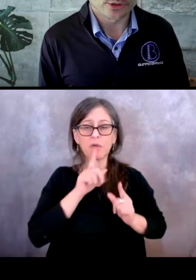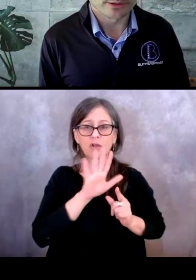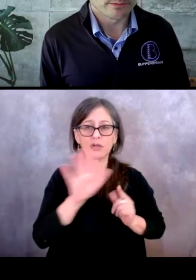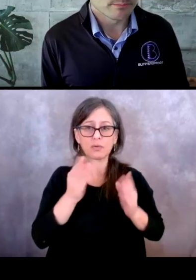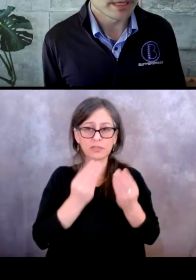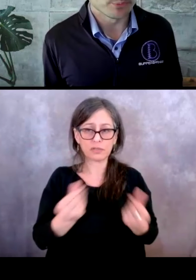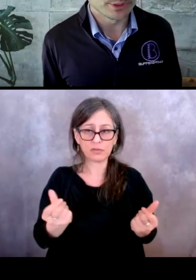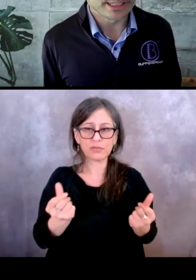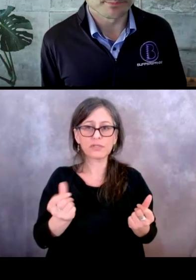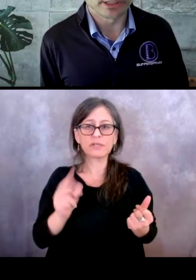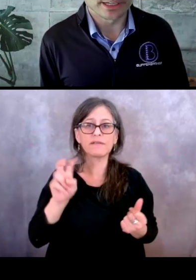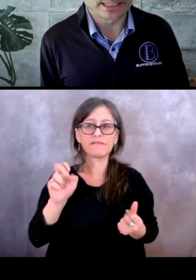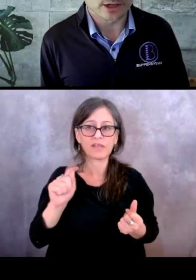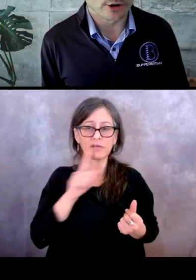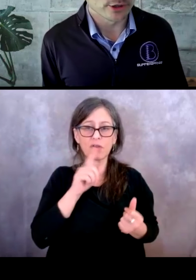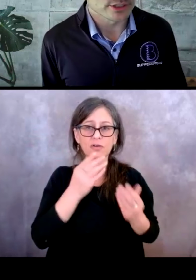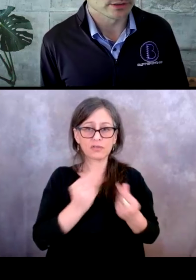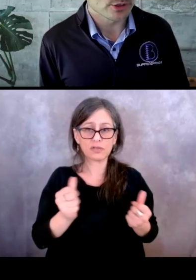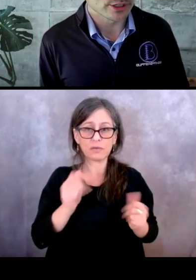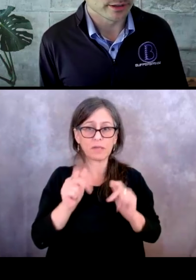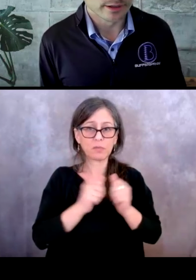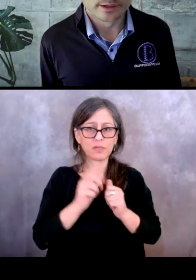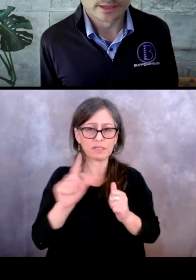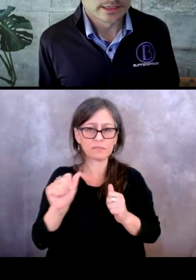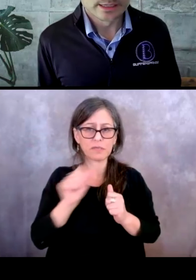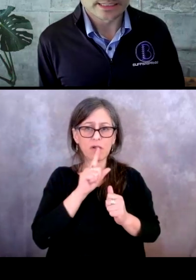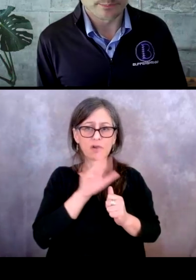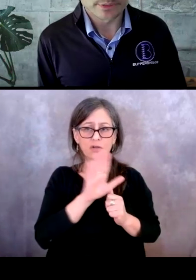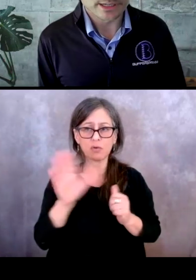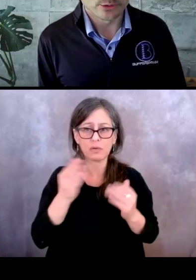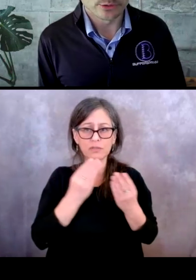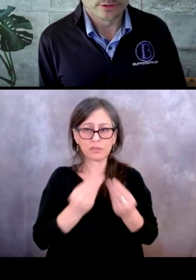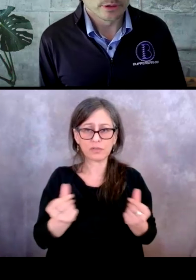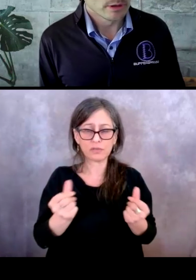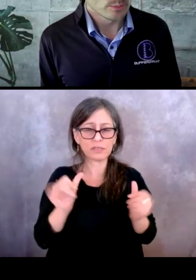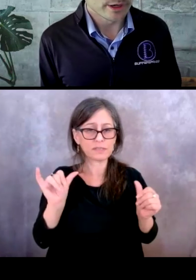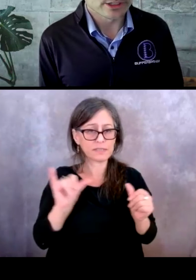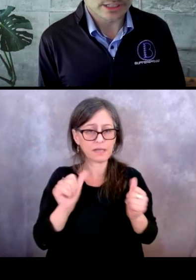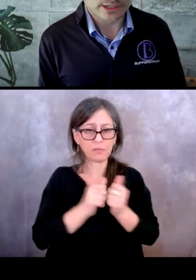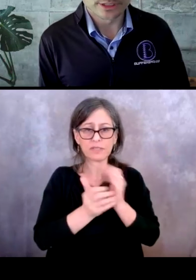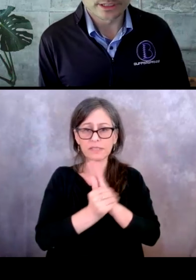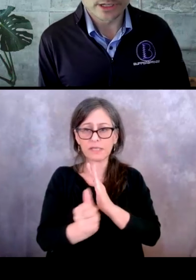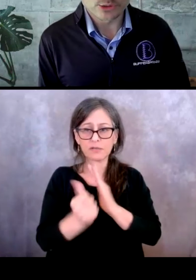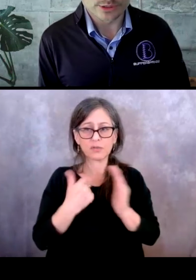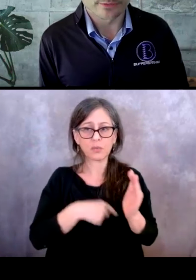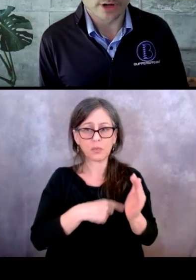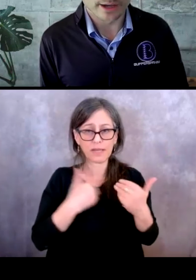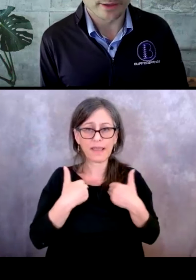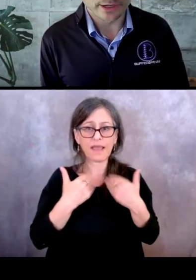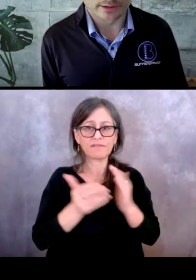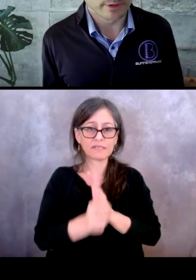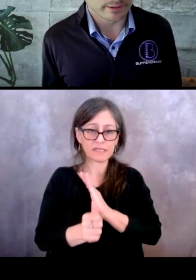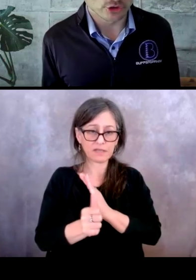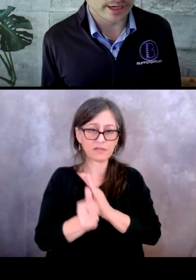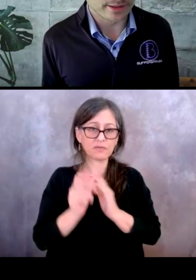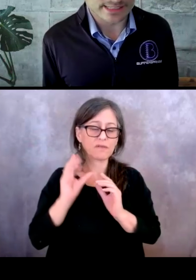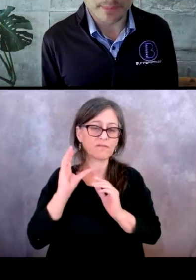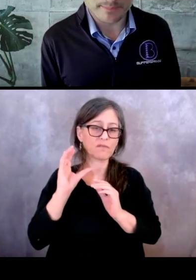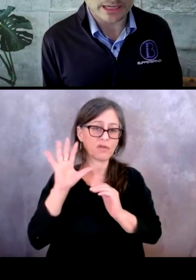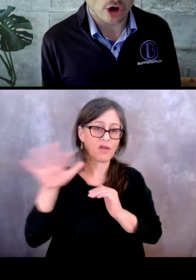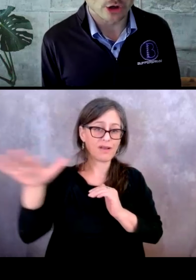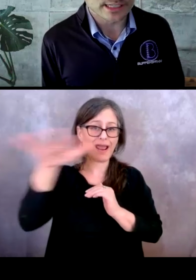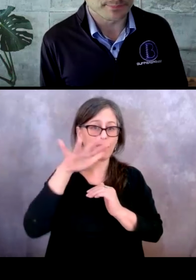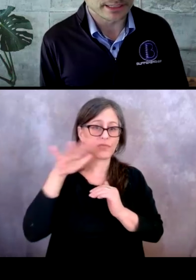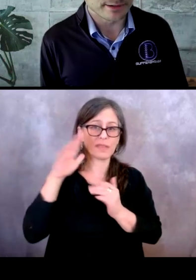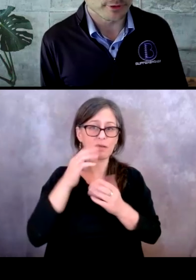your solution. People with disabilities are your solution. Same with skilled. We are skilled individuals that have gone out there and created this. It